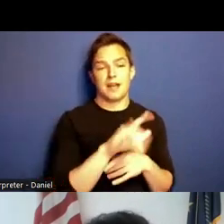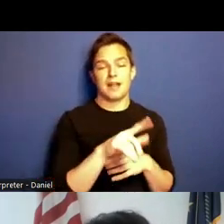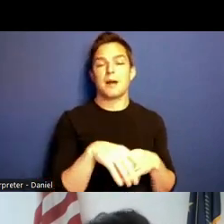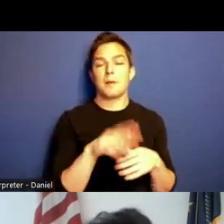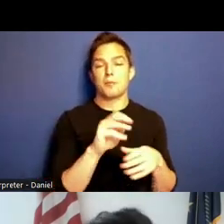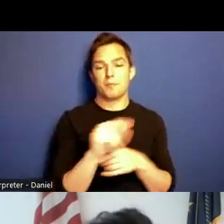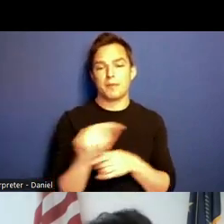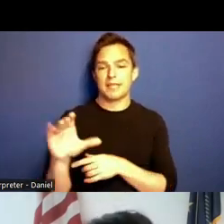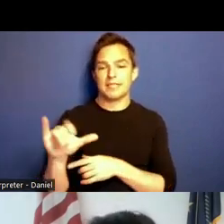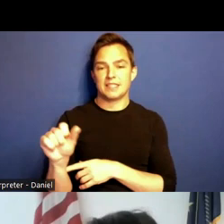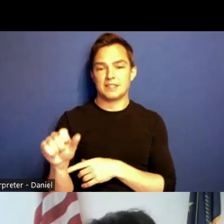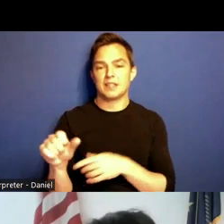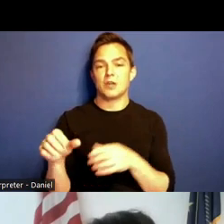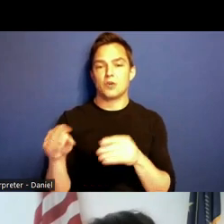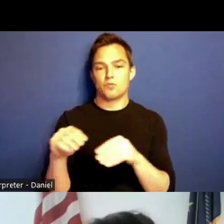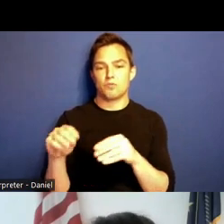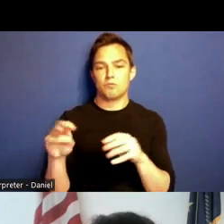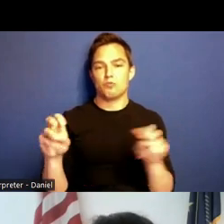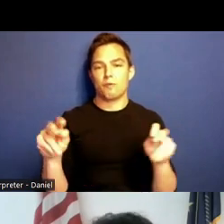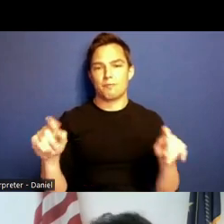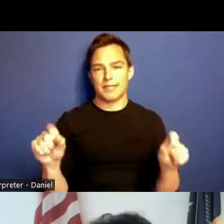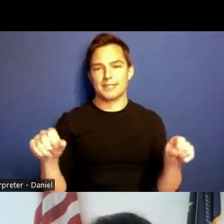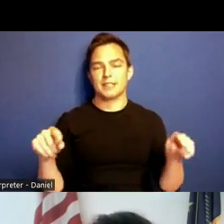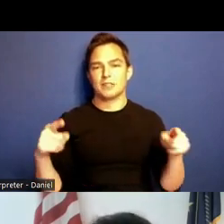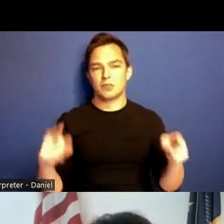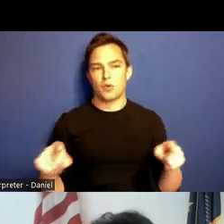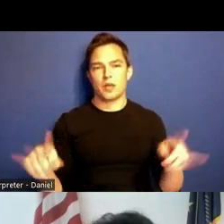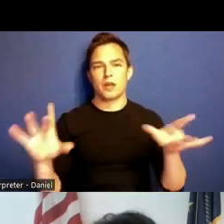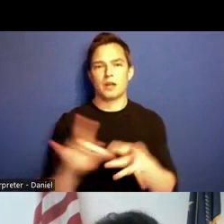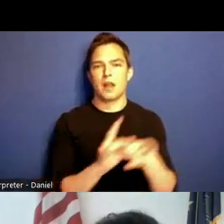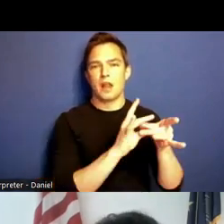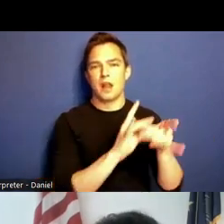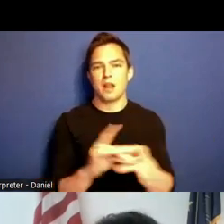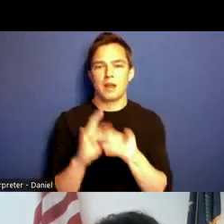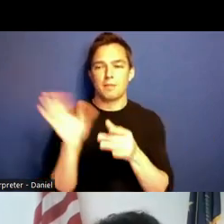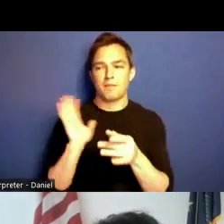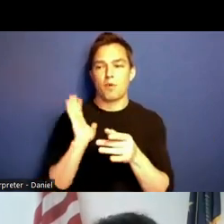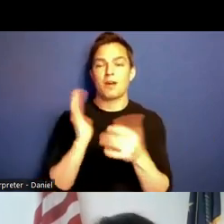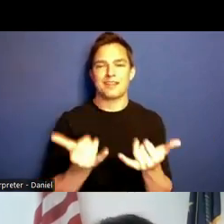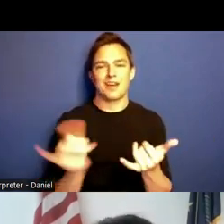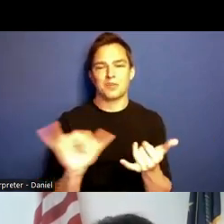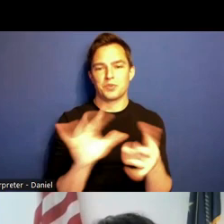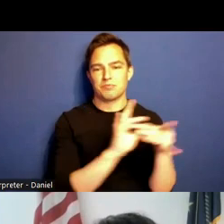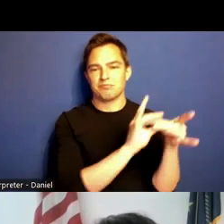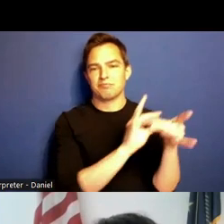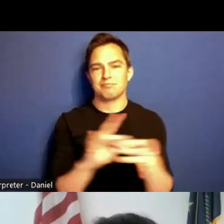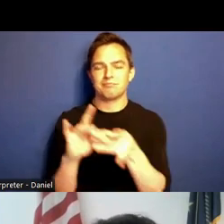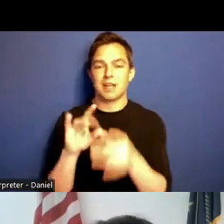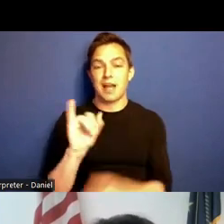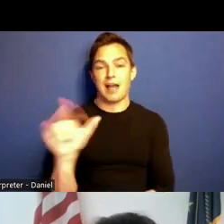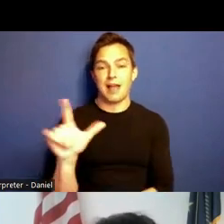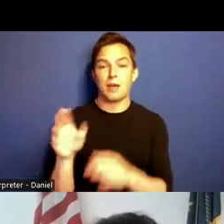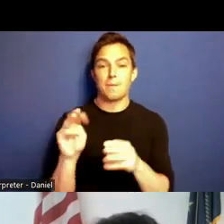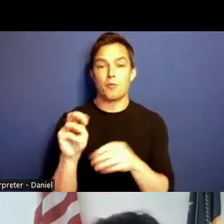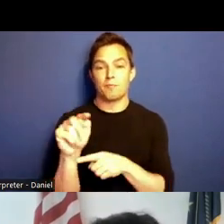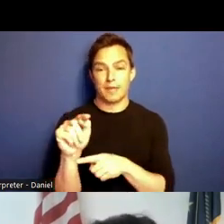grown across the country, they have been, they are now, and they continue to be. It was the IL movement that